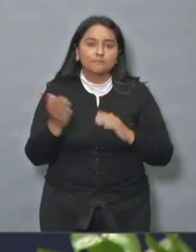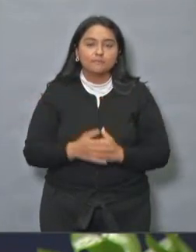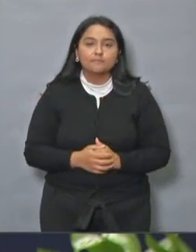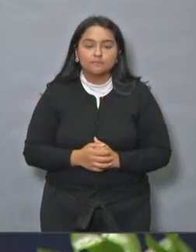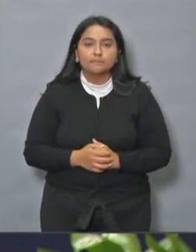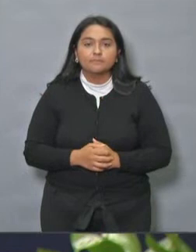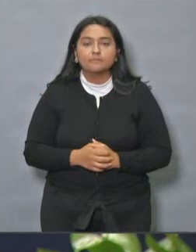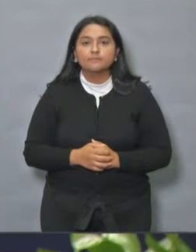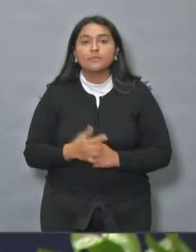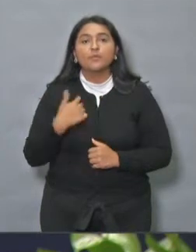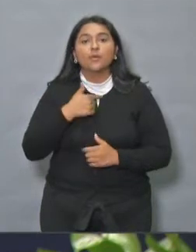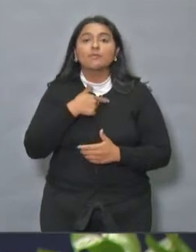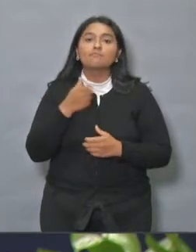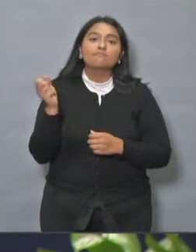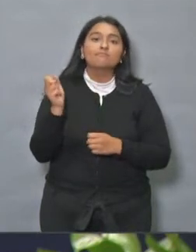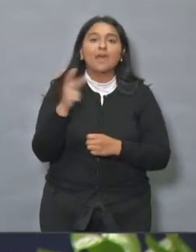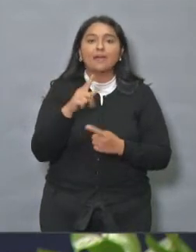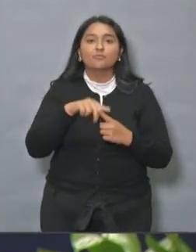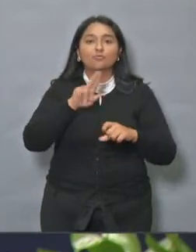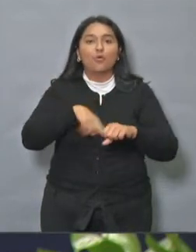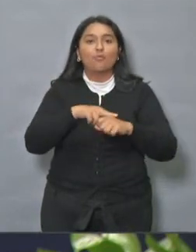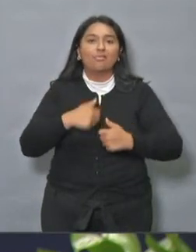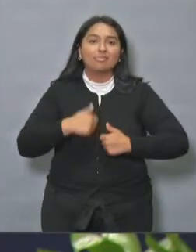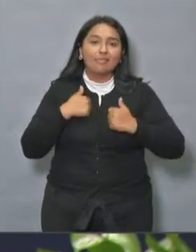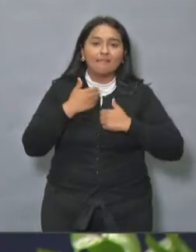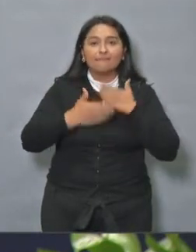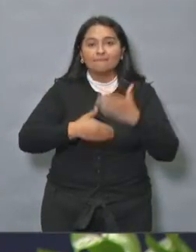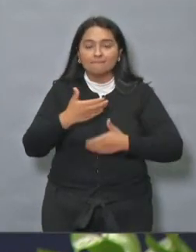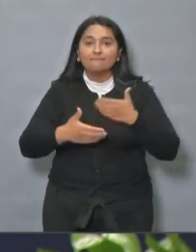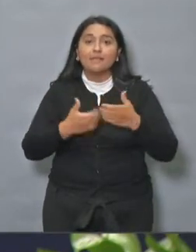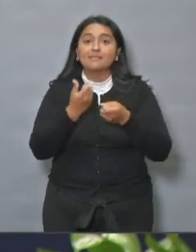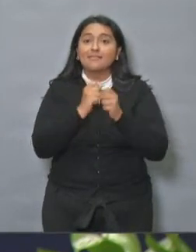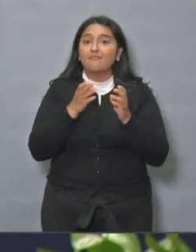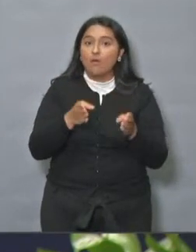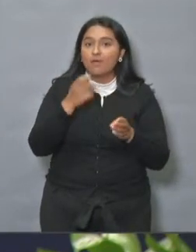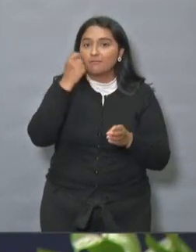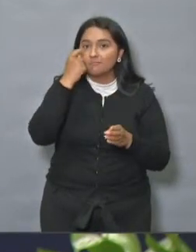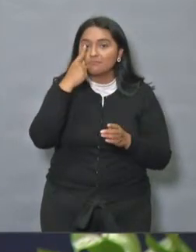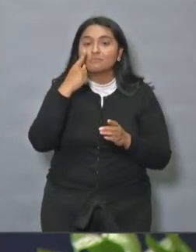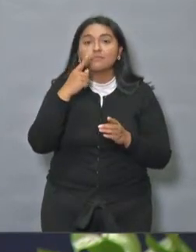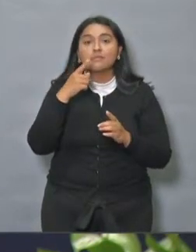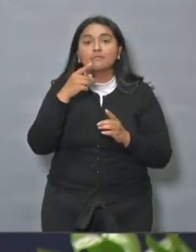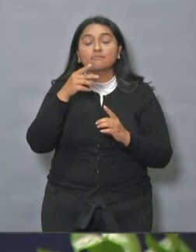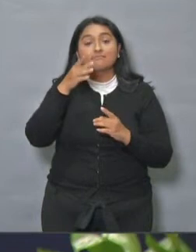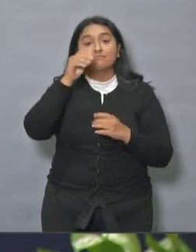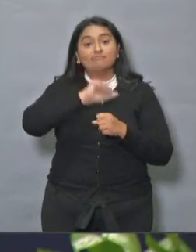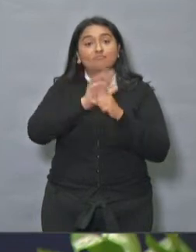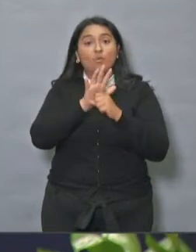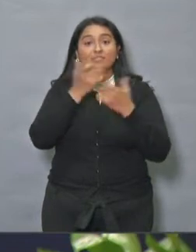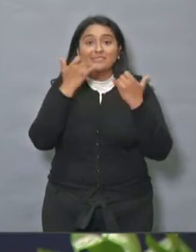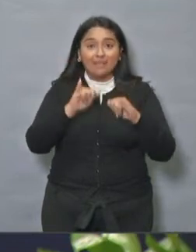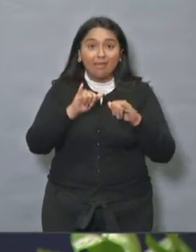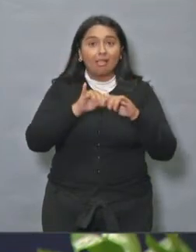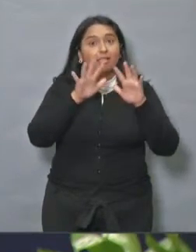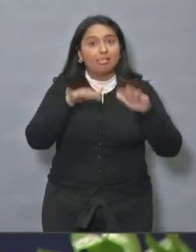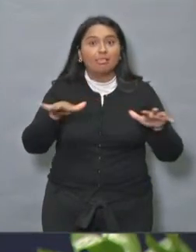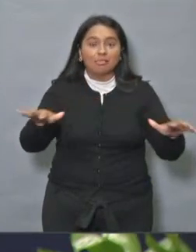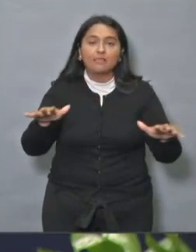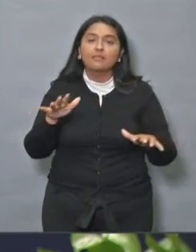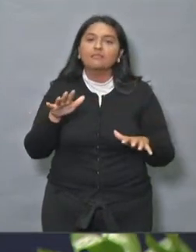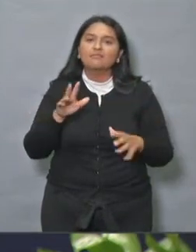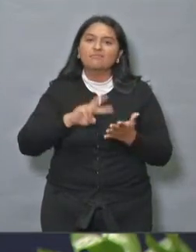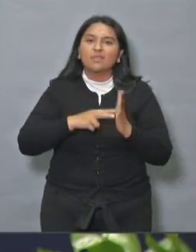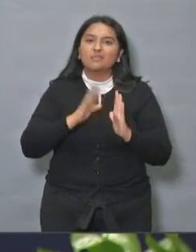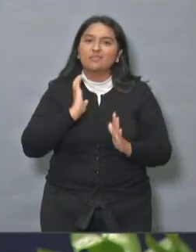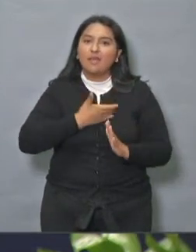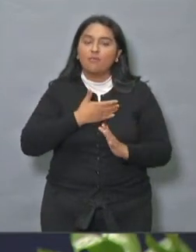to our normal lives and to do so safely with the virus continuing to be among us, it is about our personal responsibilities and